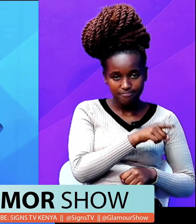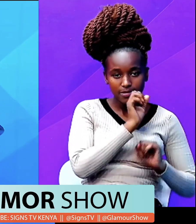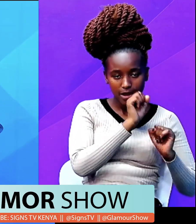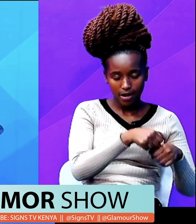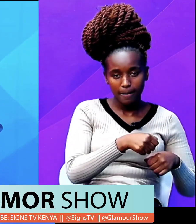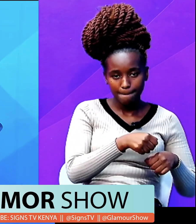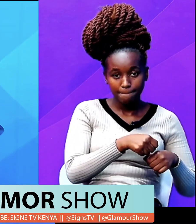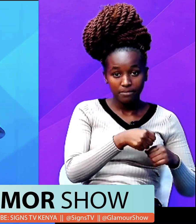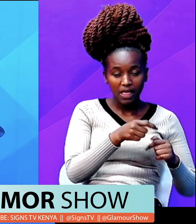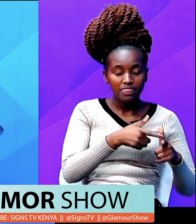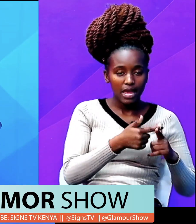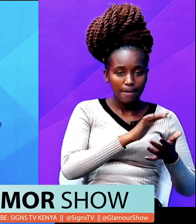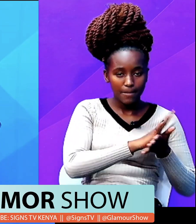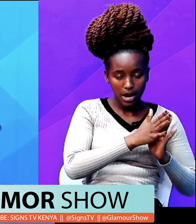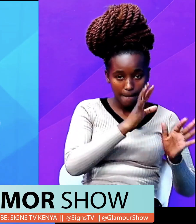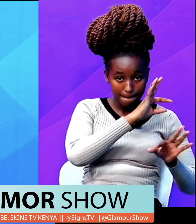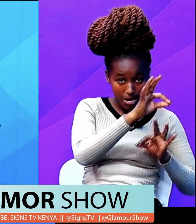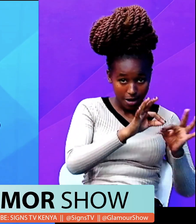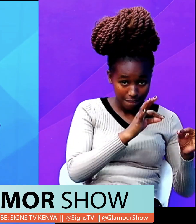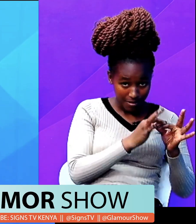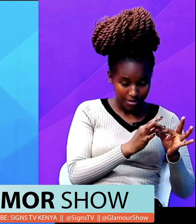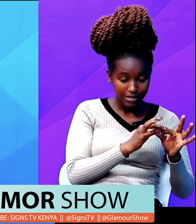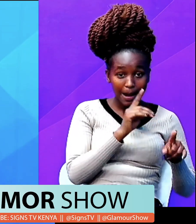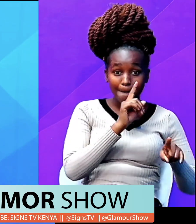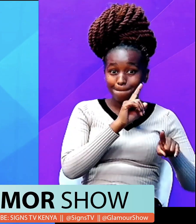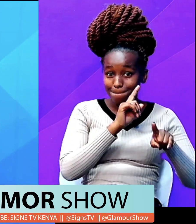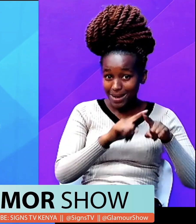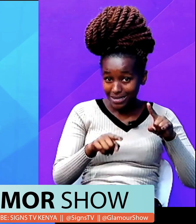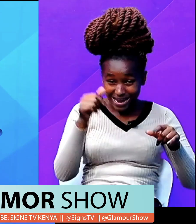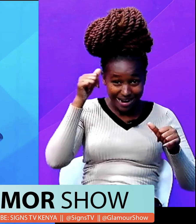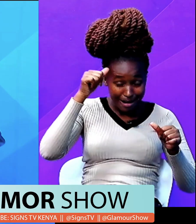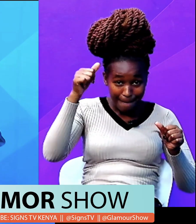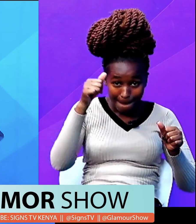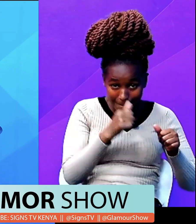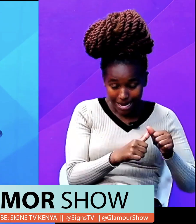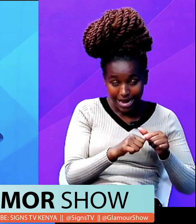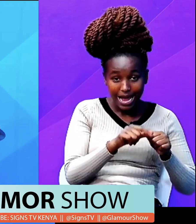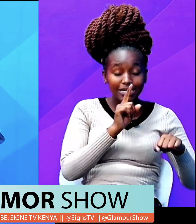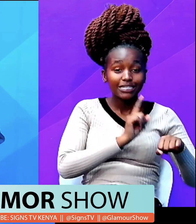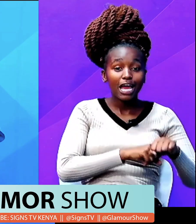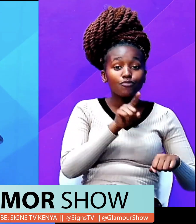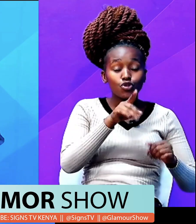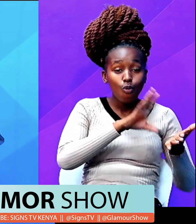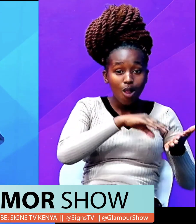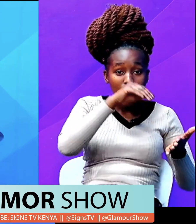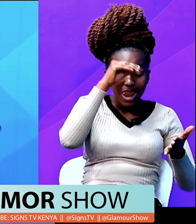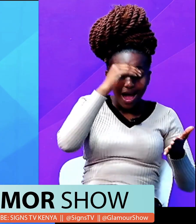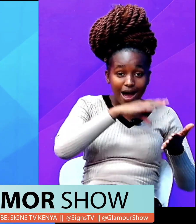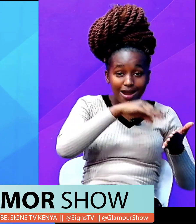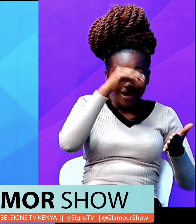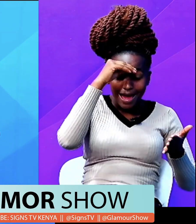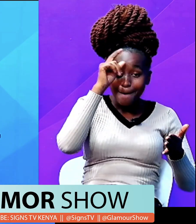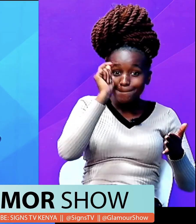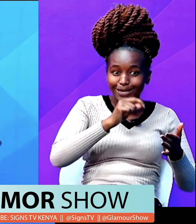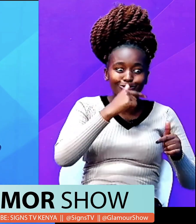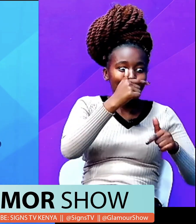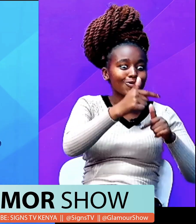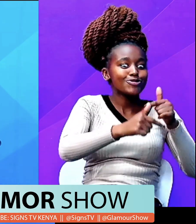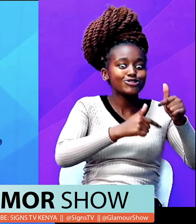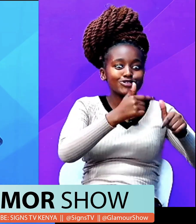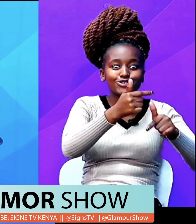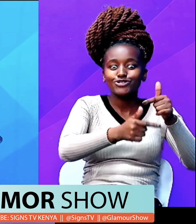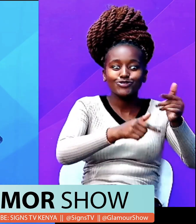really perfect on the skill. But remember, even as you learn, you need to stay consistent, because you cannot